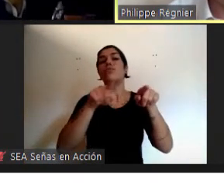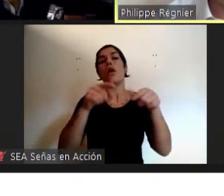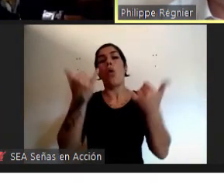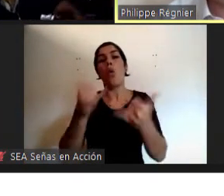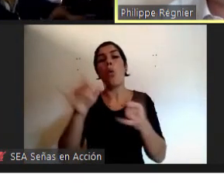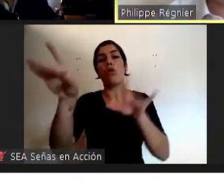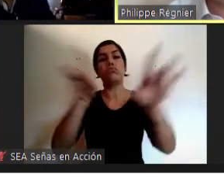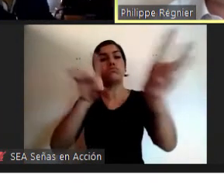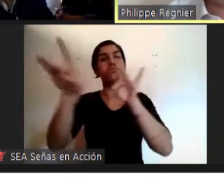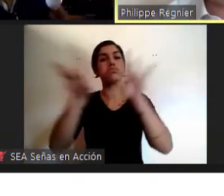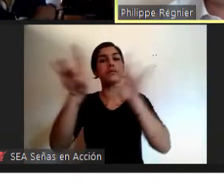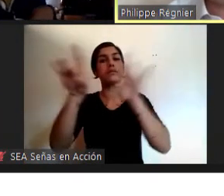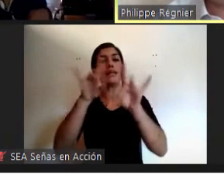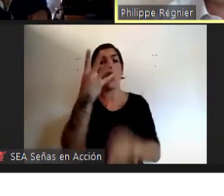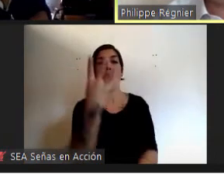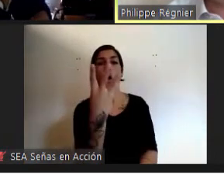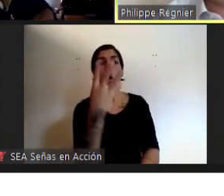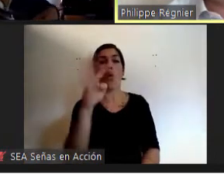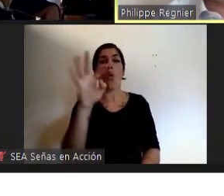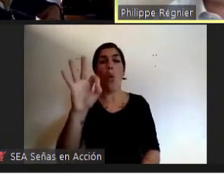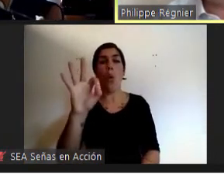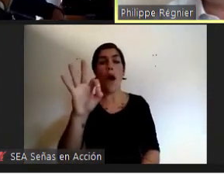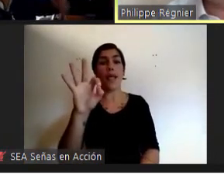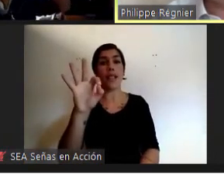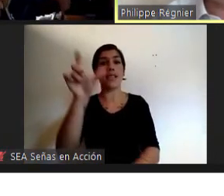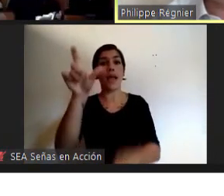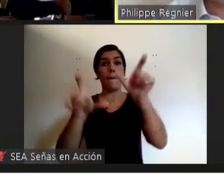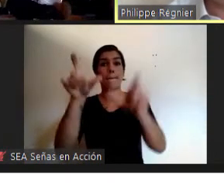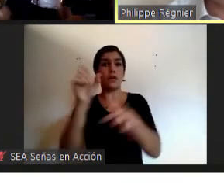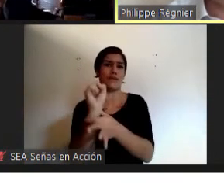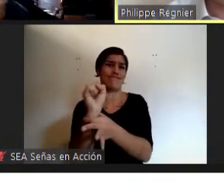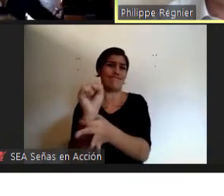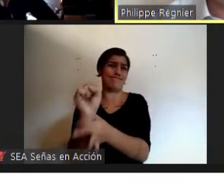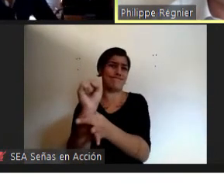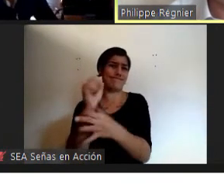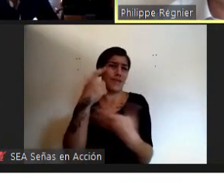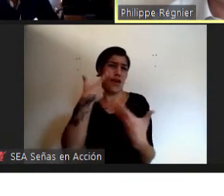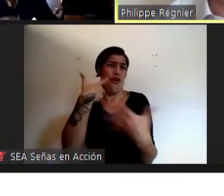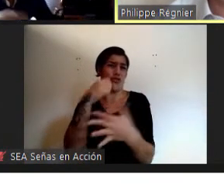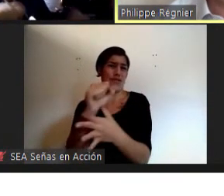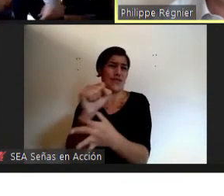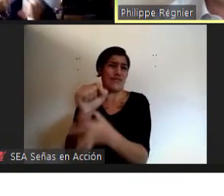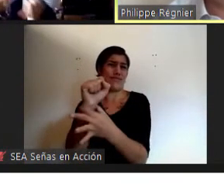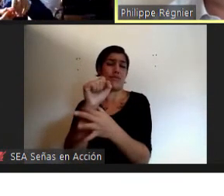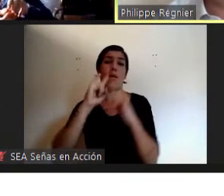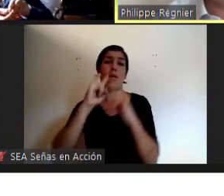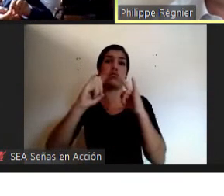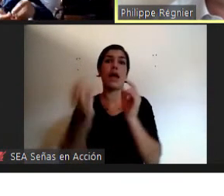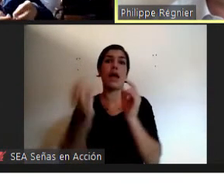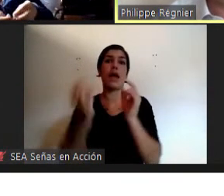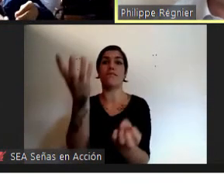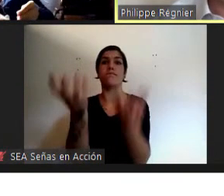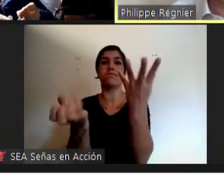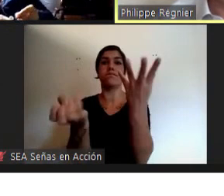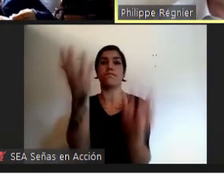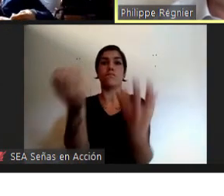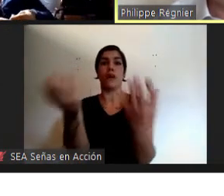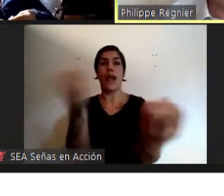40 different people I interviewed during this period created at the same